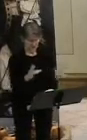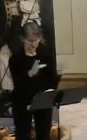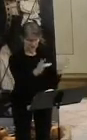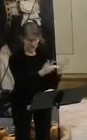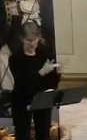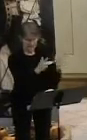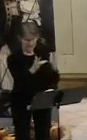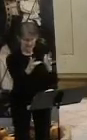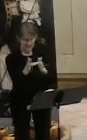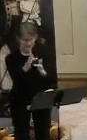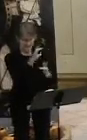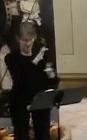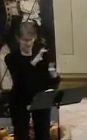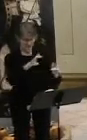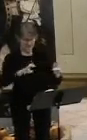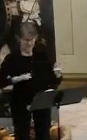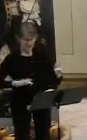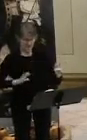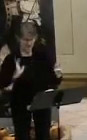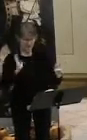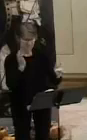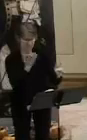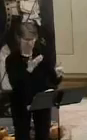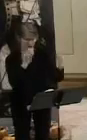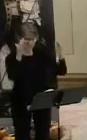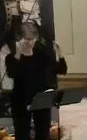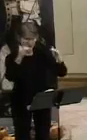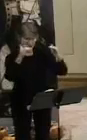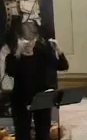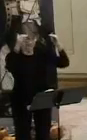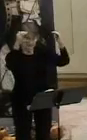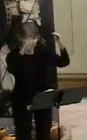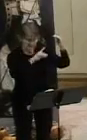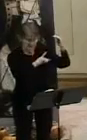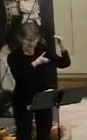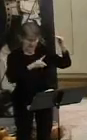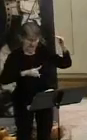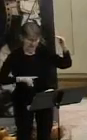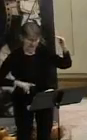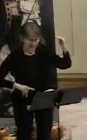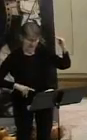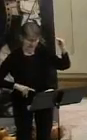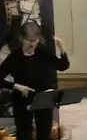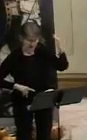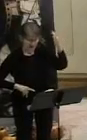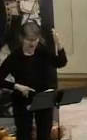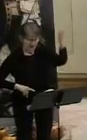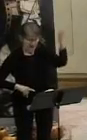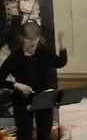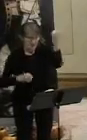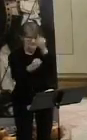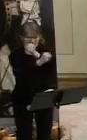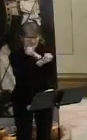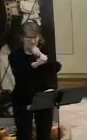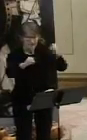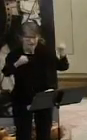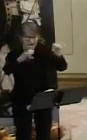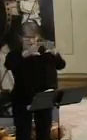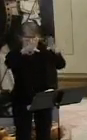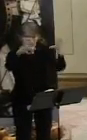To Jesus Christ Our Sovereign King, who is the world's